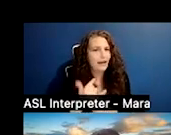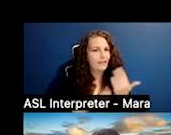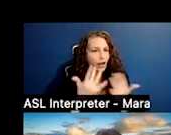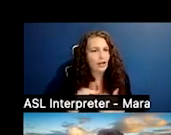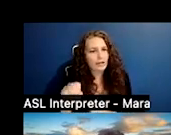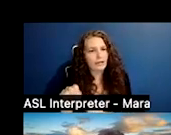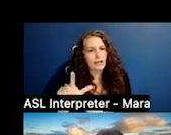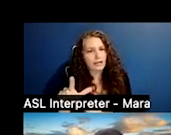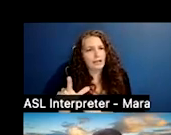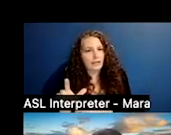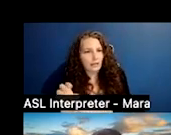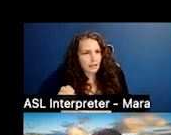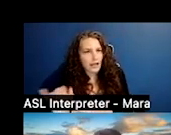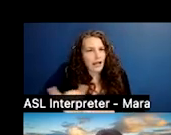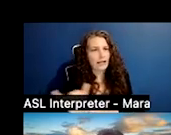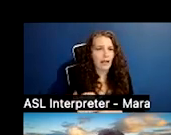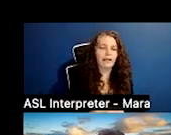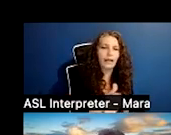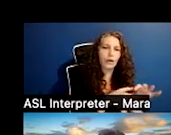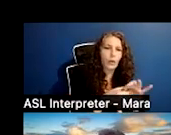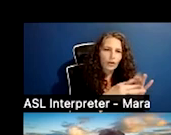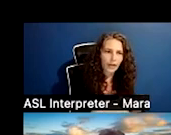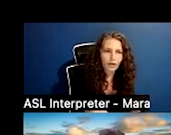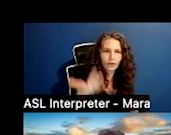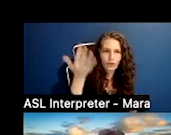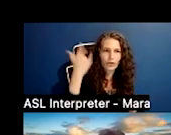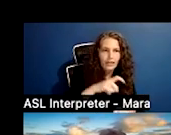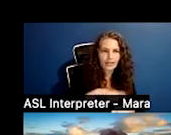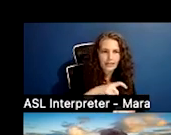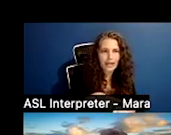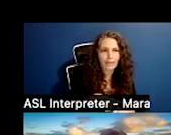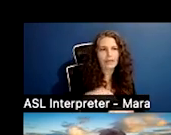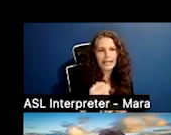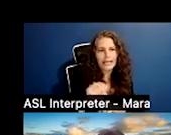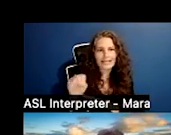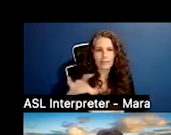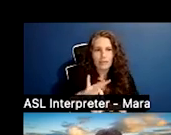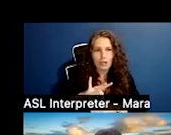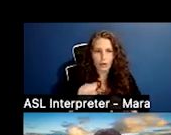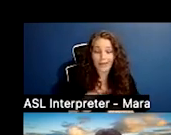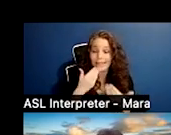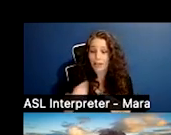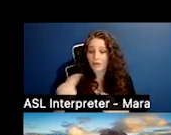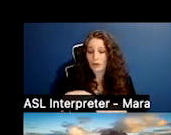County Fire Rescue Mutual Aid Coordinator at the time of the San Simeon earthquake. Thank you so much for being here, Dan.